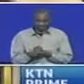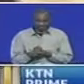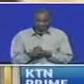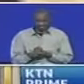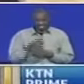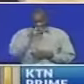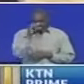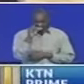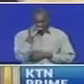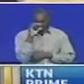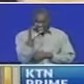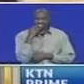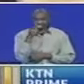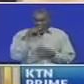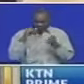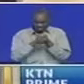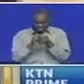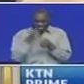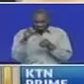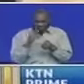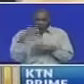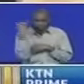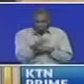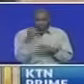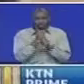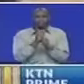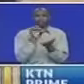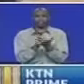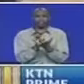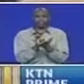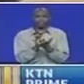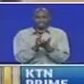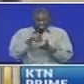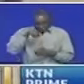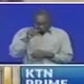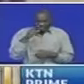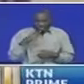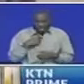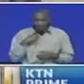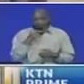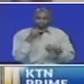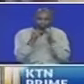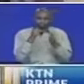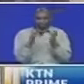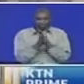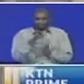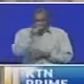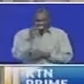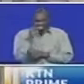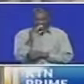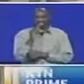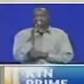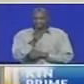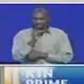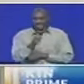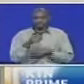The JSC announced on Friday that it had terminated Shollei's services, and now she has sought to punch holes in the JSC's disciplinary